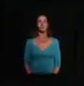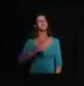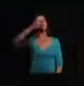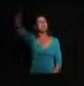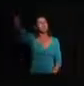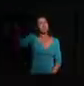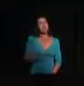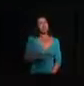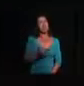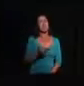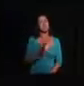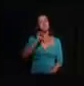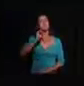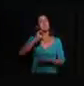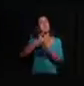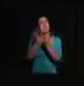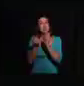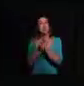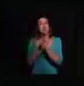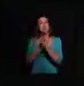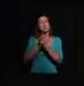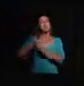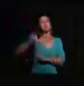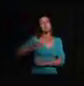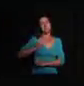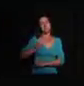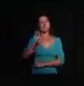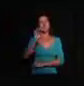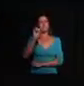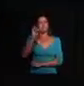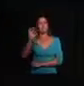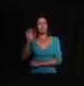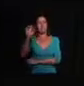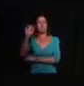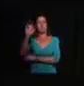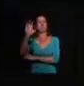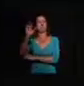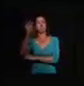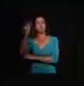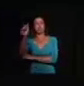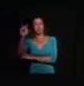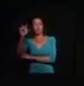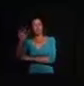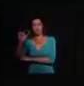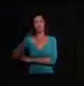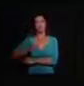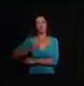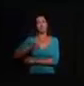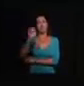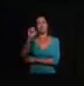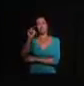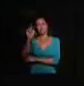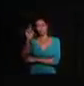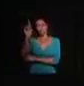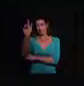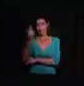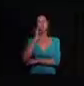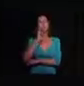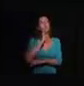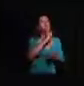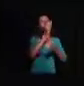Welcome to Make a Change Canada's live extravaganza. Tonight, we will be sharing videos and interviews